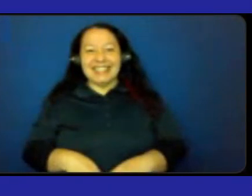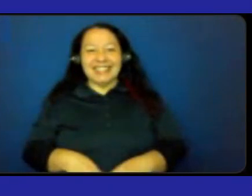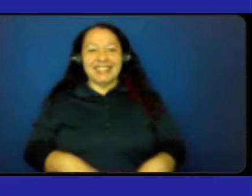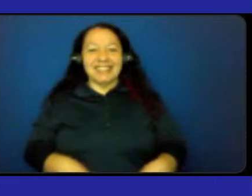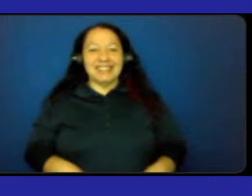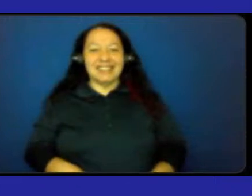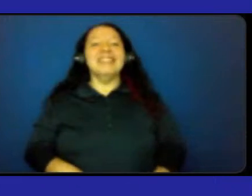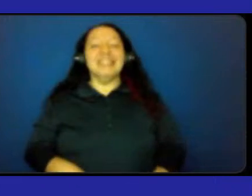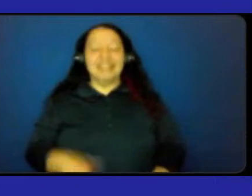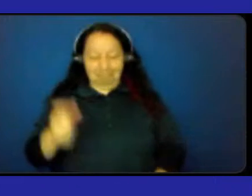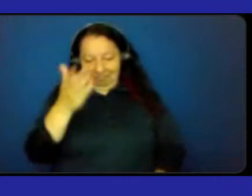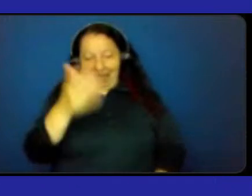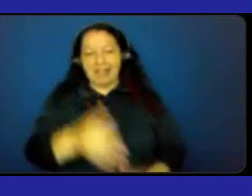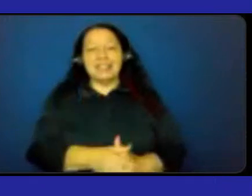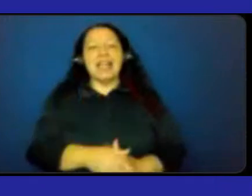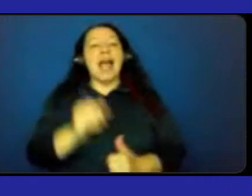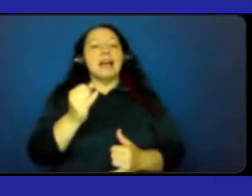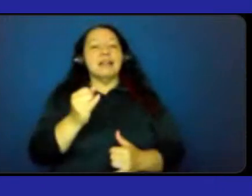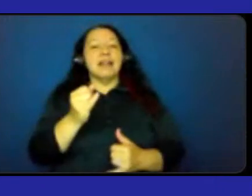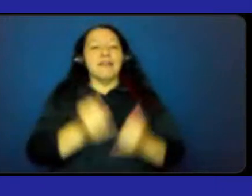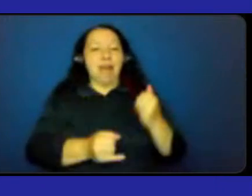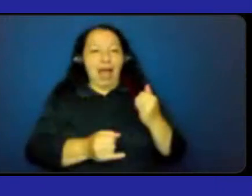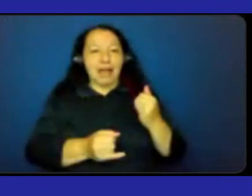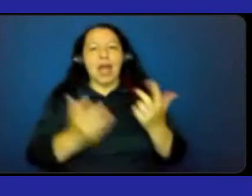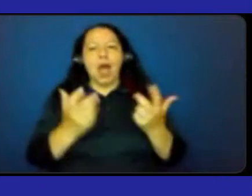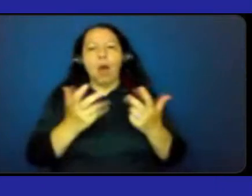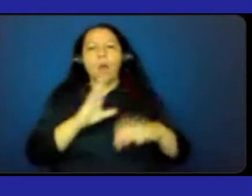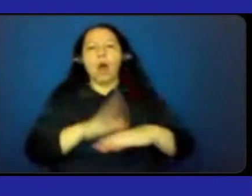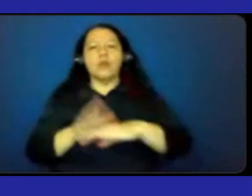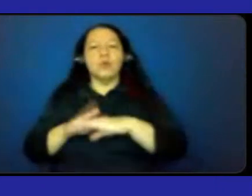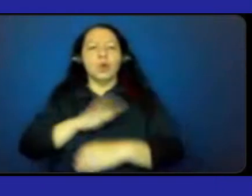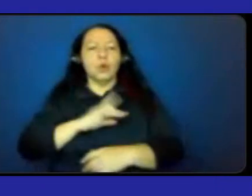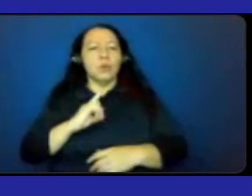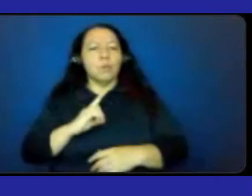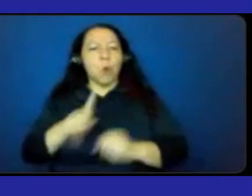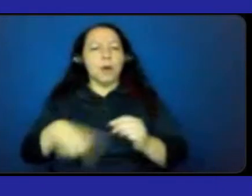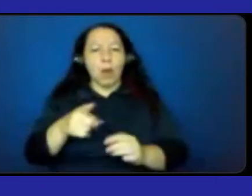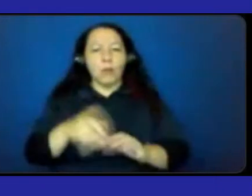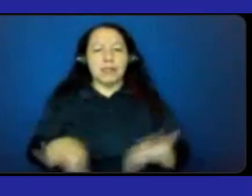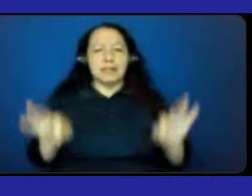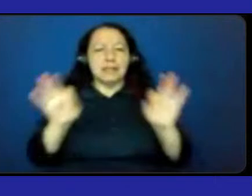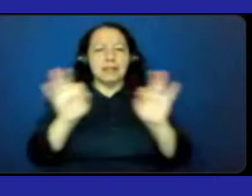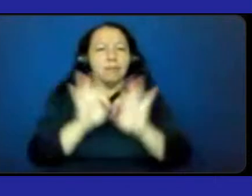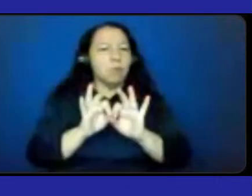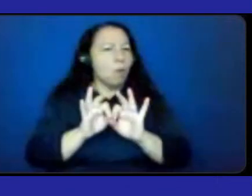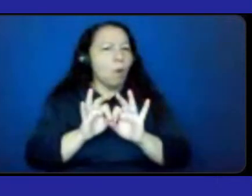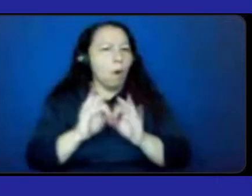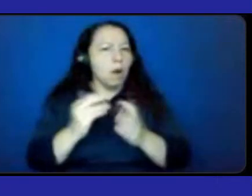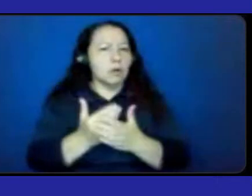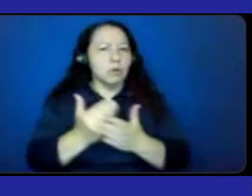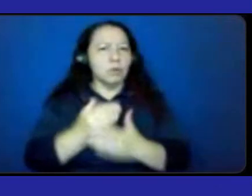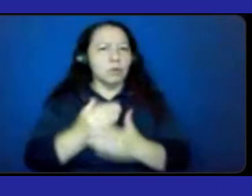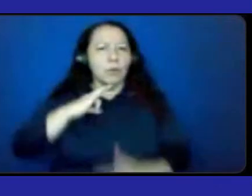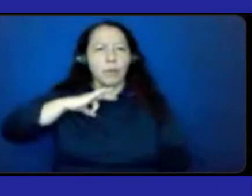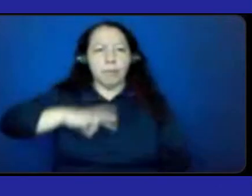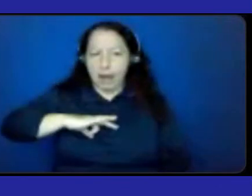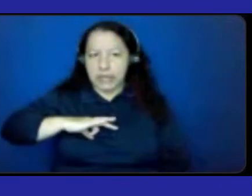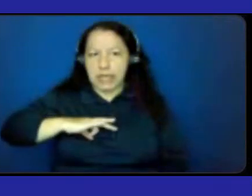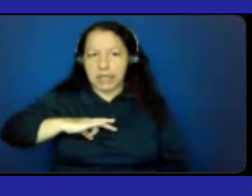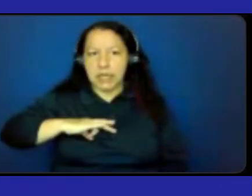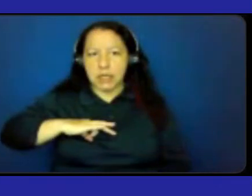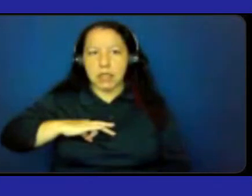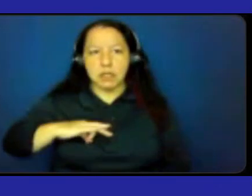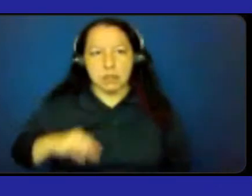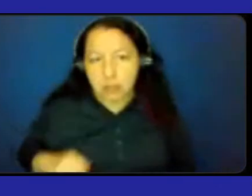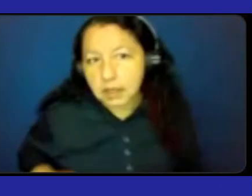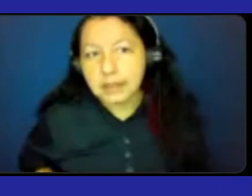Yeah. And finally, I just wanted to alert the board about this important new benefit. It is